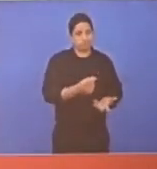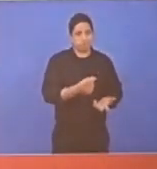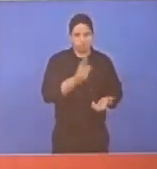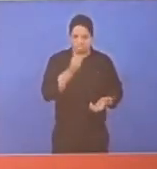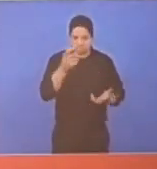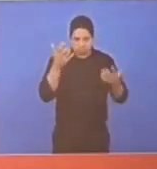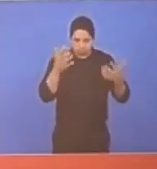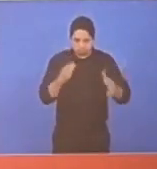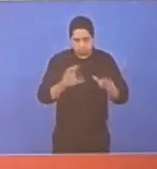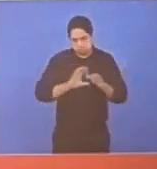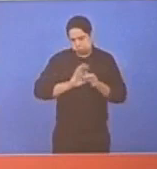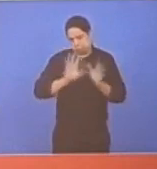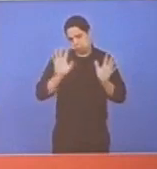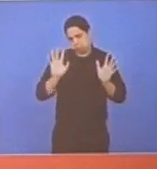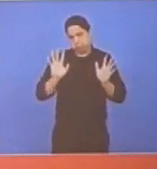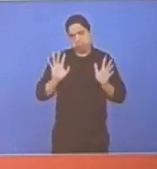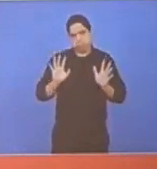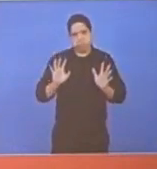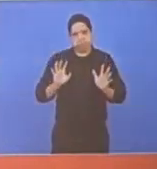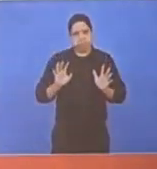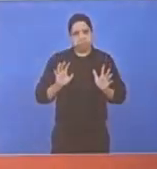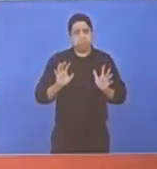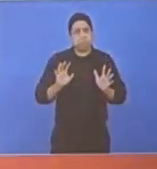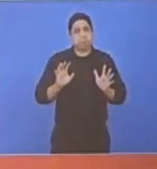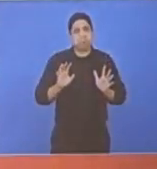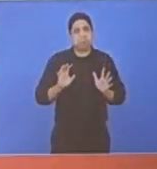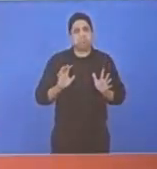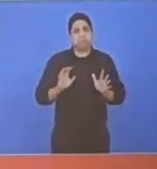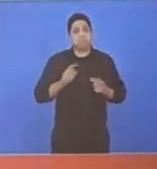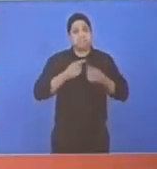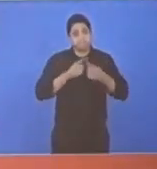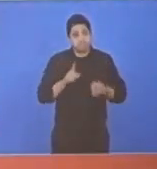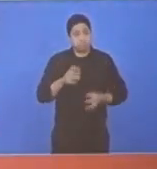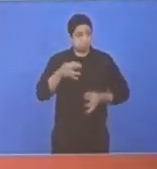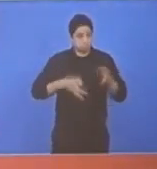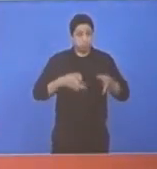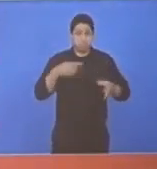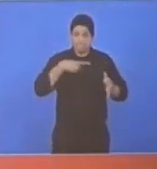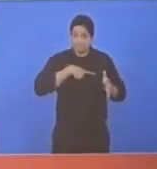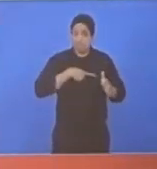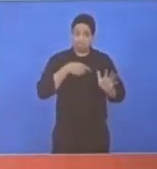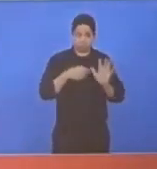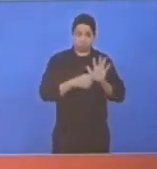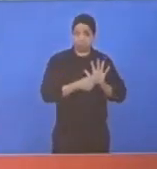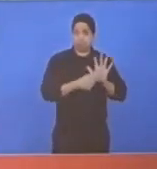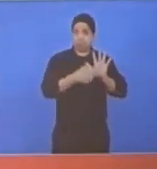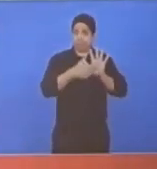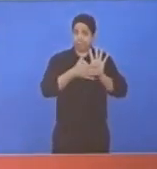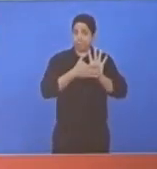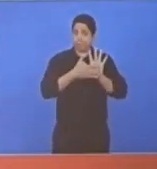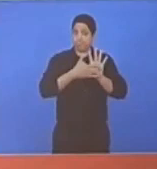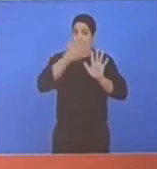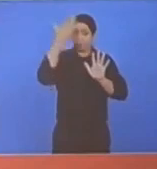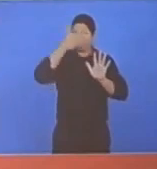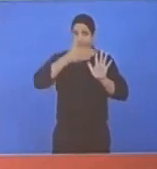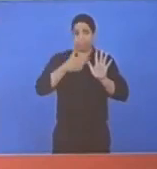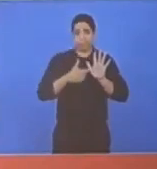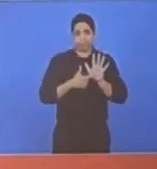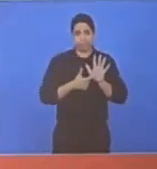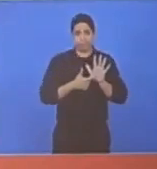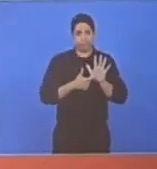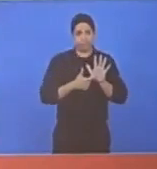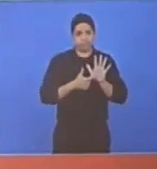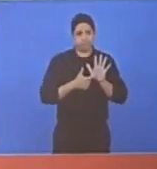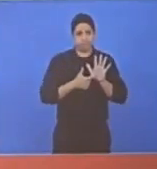There is a judgment. You don't want the judgment? That's totally acceptable. But the judgment is there.